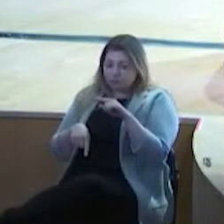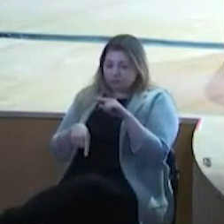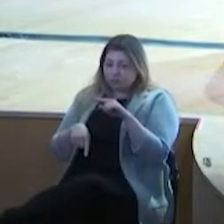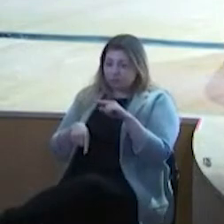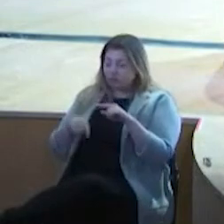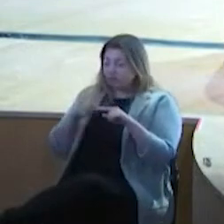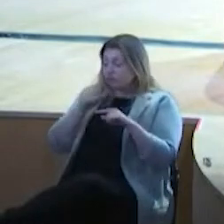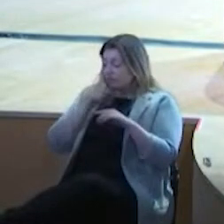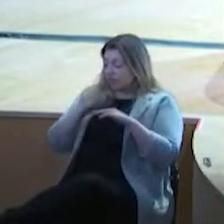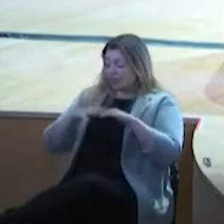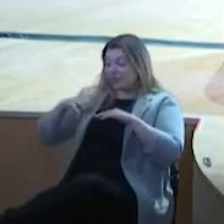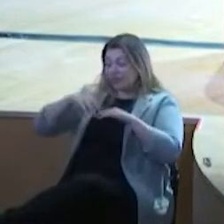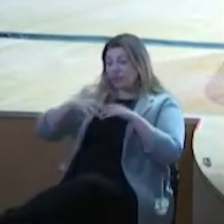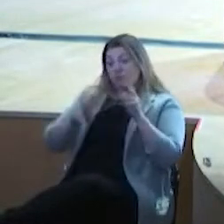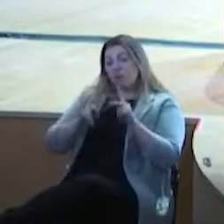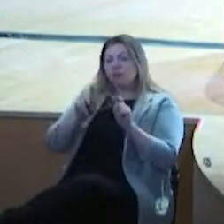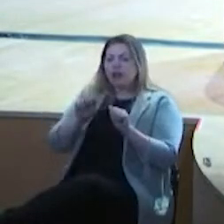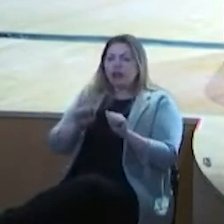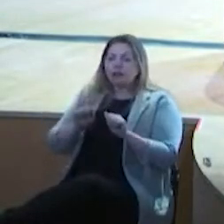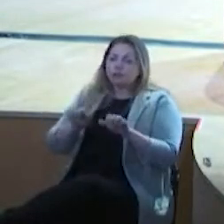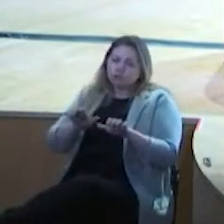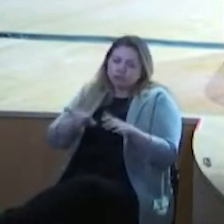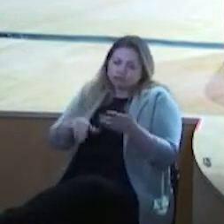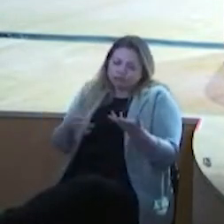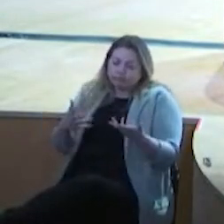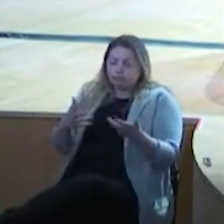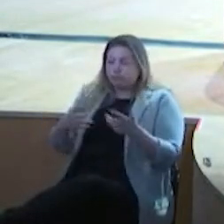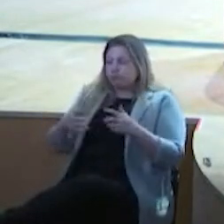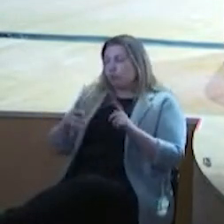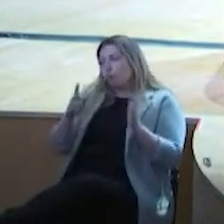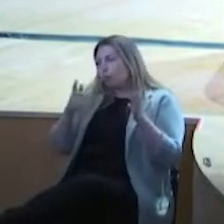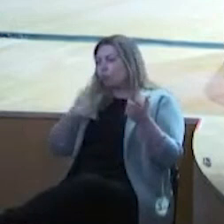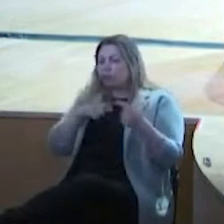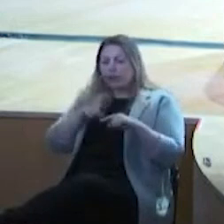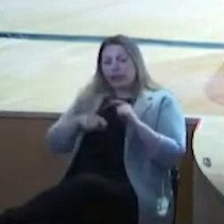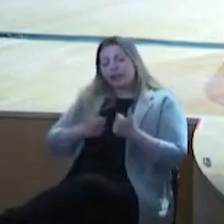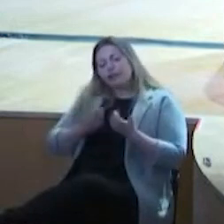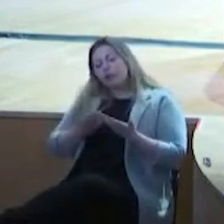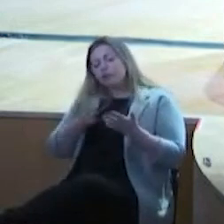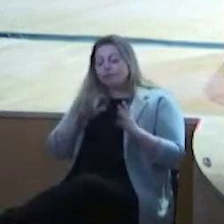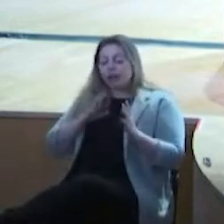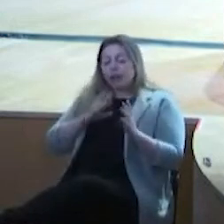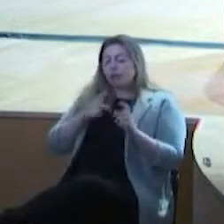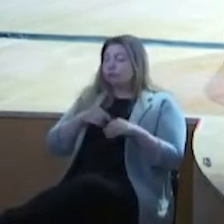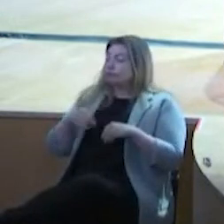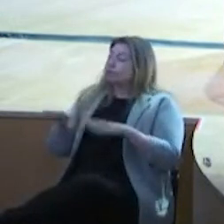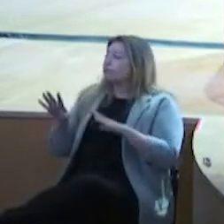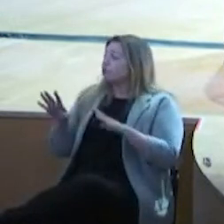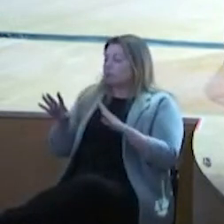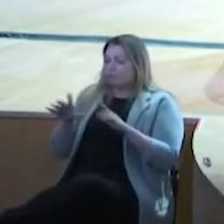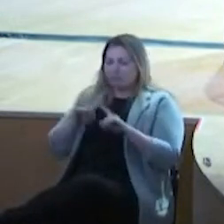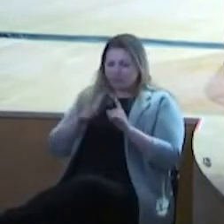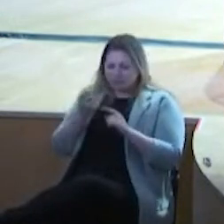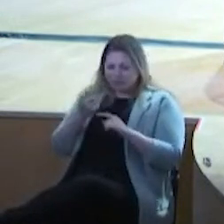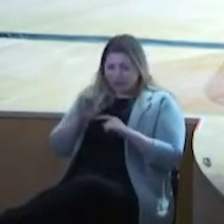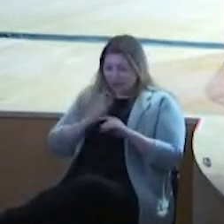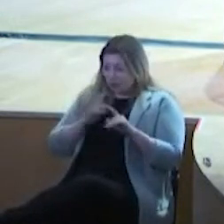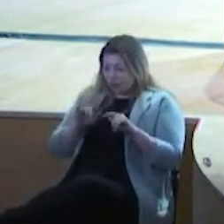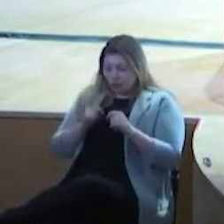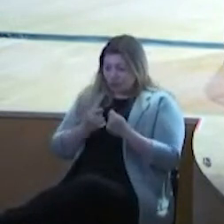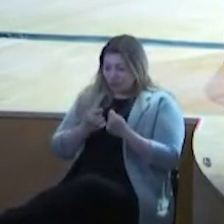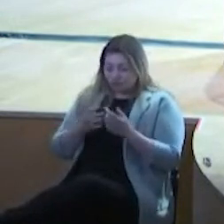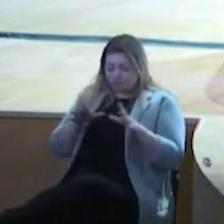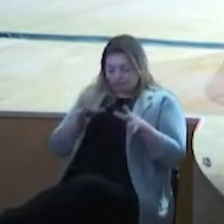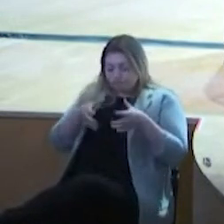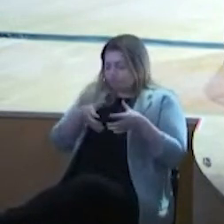Non-Indigenous people can do that. Well, there's nothing to live off here. We'll go move someplace else. We can't do that as a tribe.